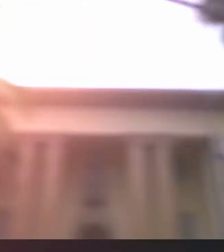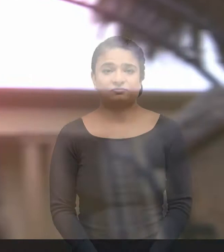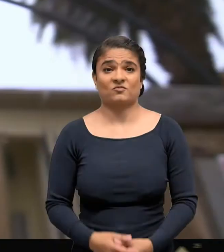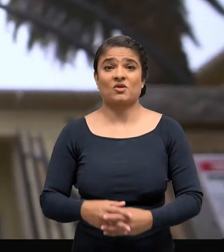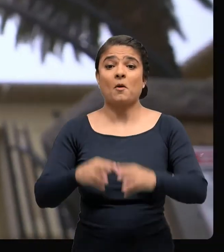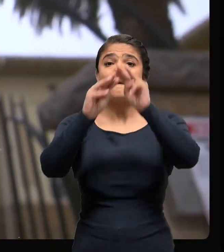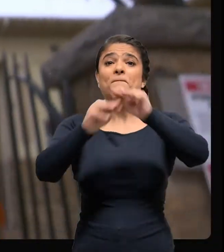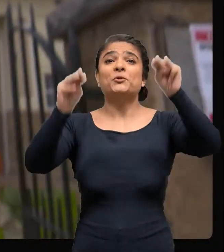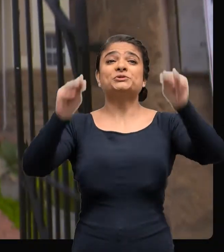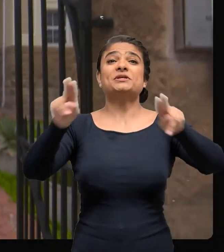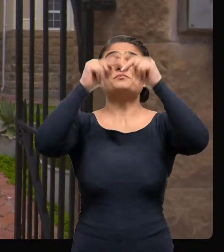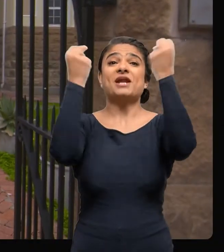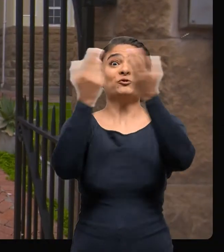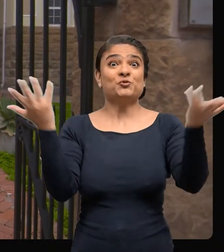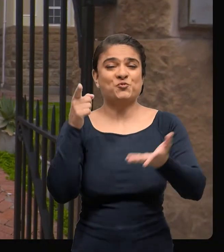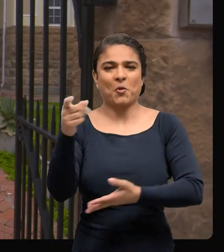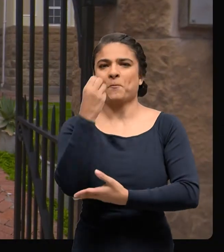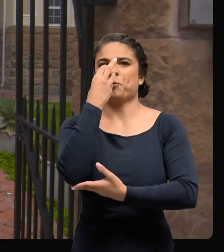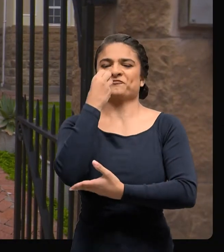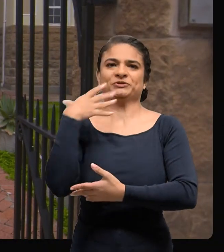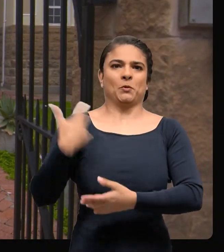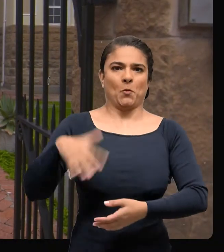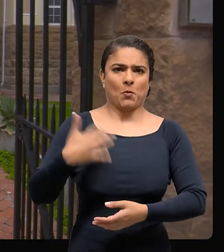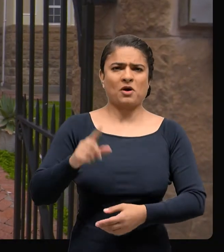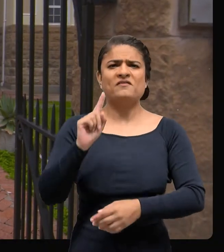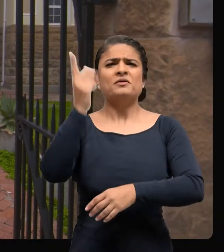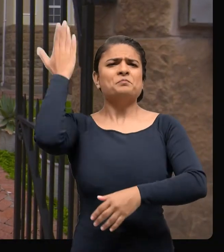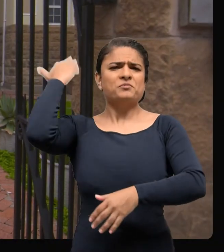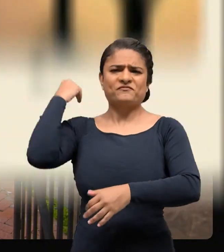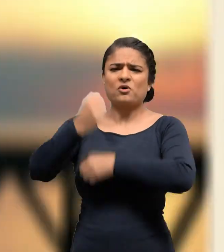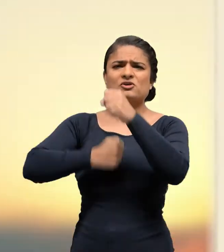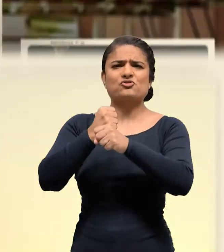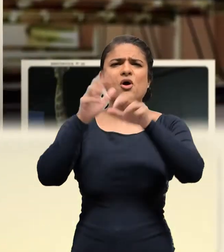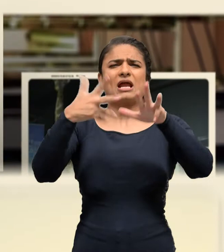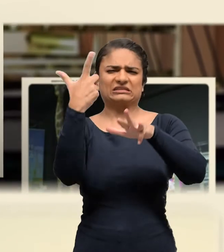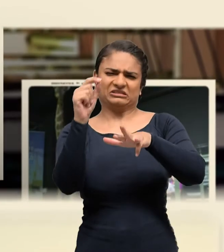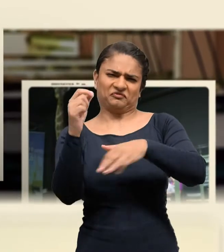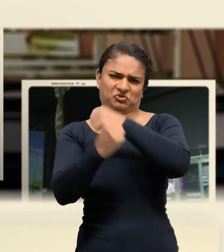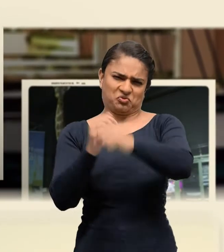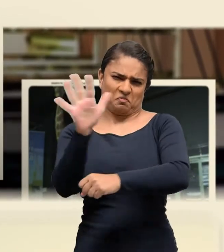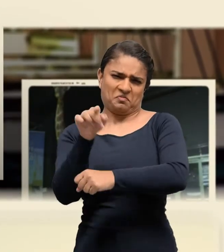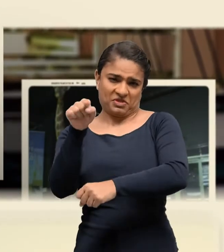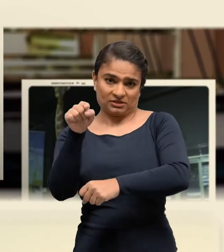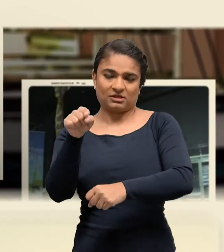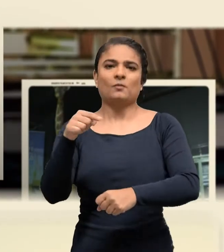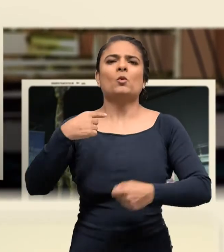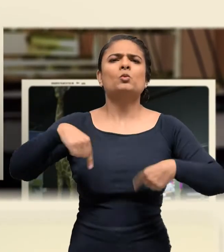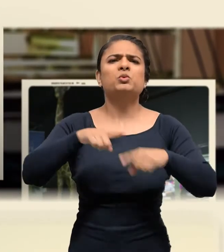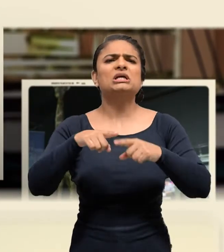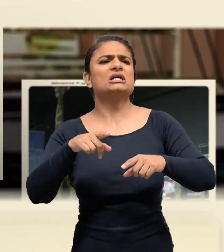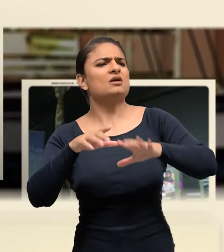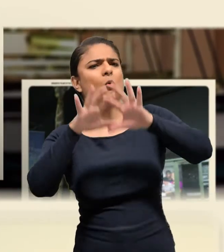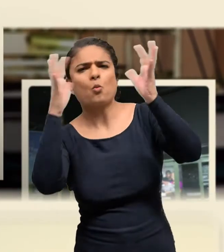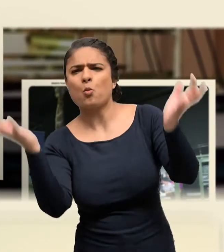The National Museum in Bloemfontein dates to the 1870s, when its collection and displays comprised mainly rarities